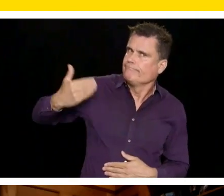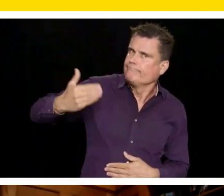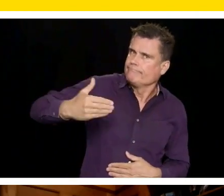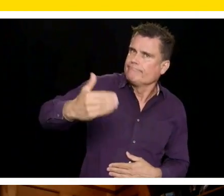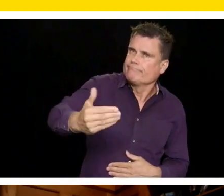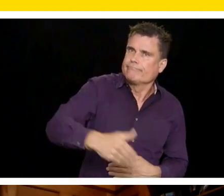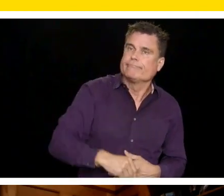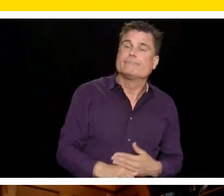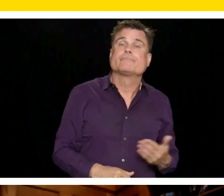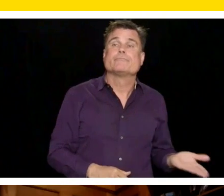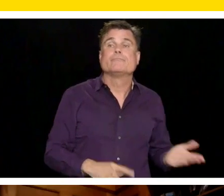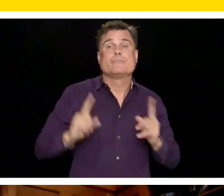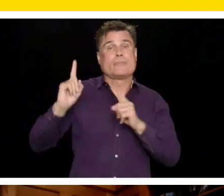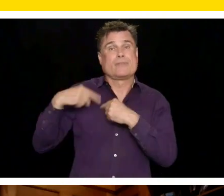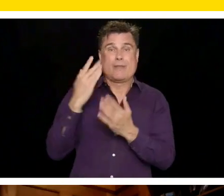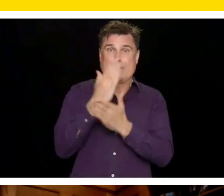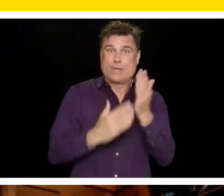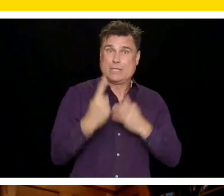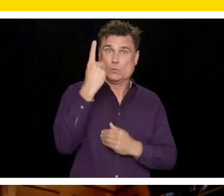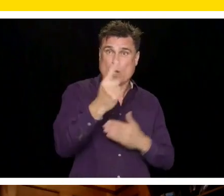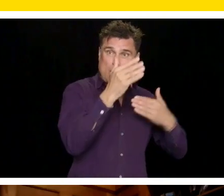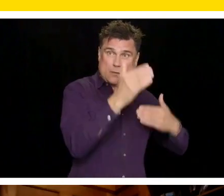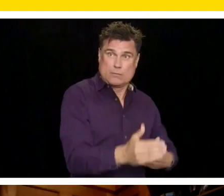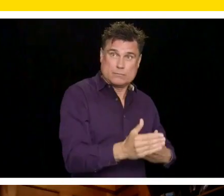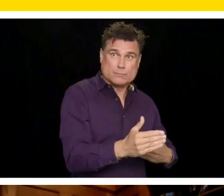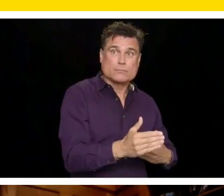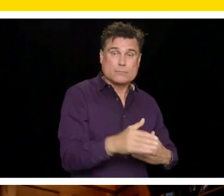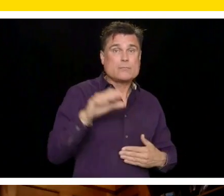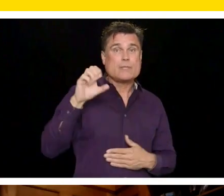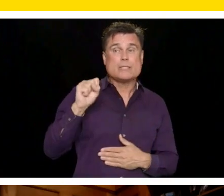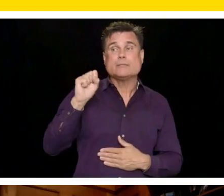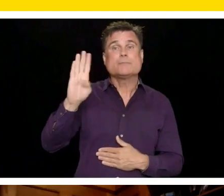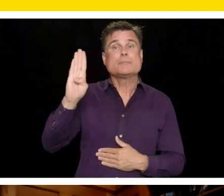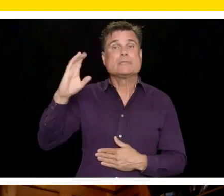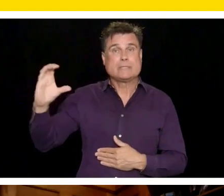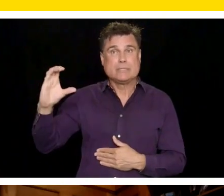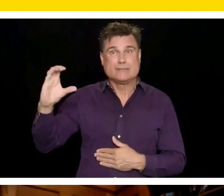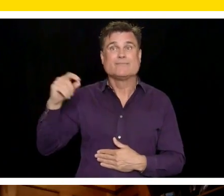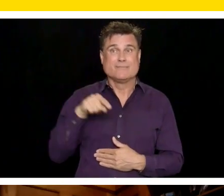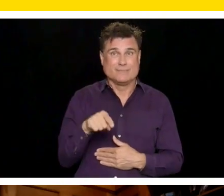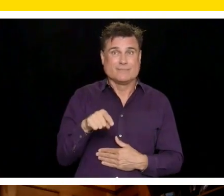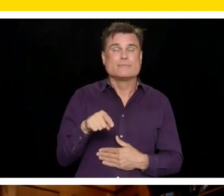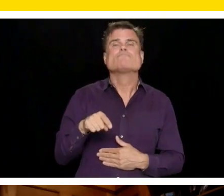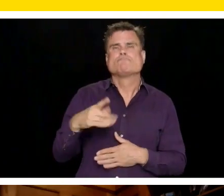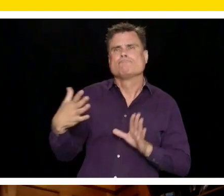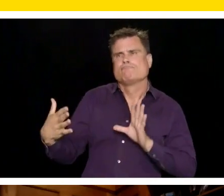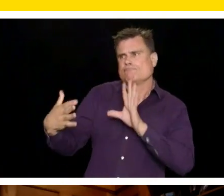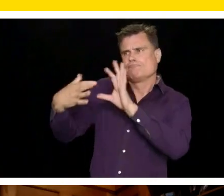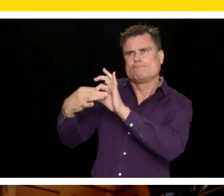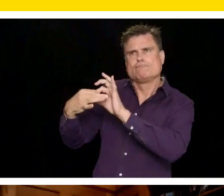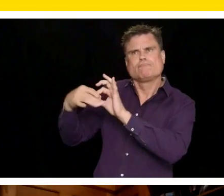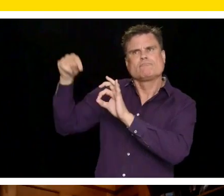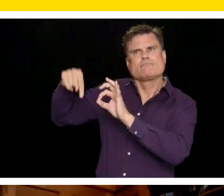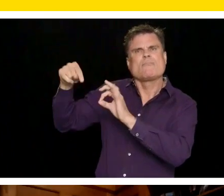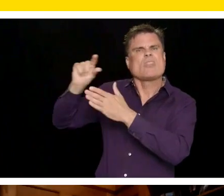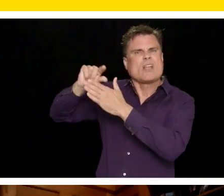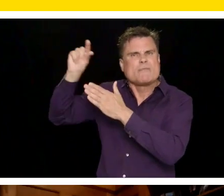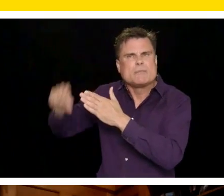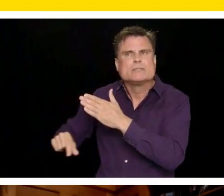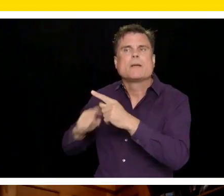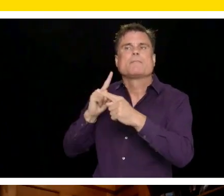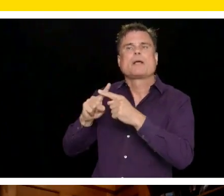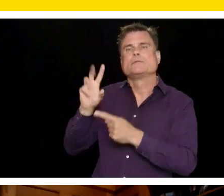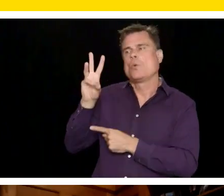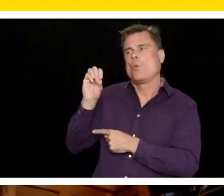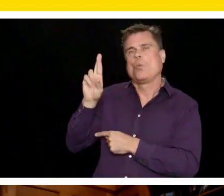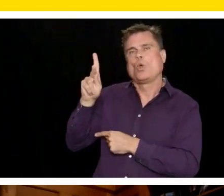BC and the Provincial Health Office. Both WorkSafe BC and the public health officials have the jurisdiction to inspect work sites to